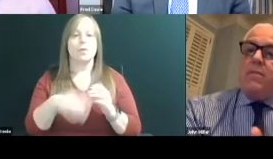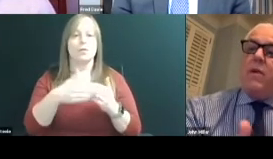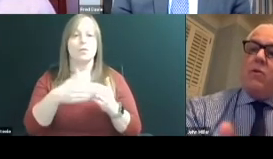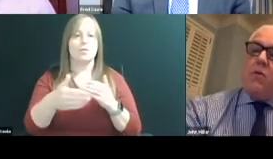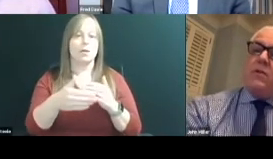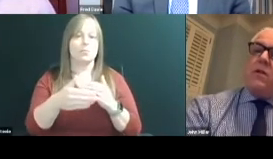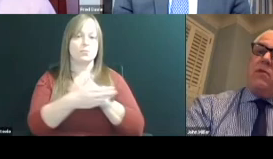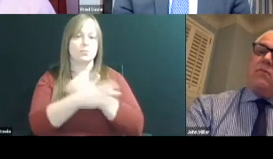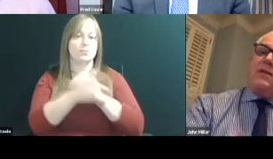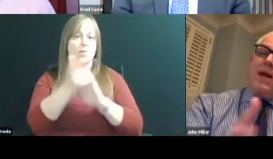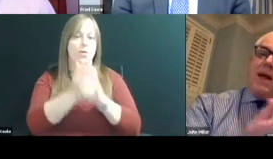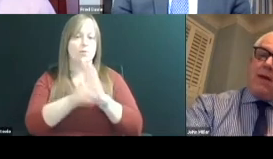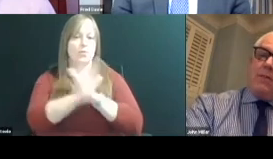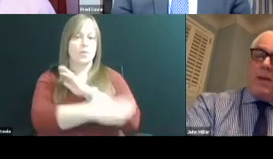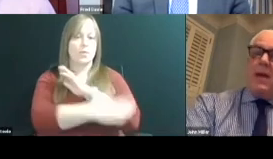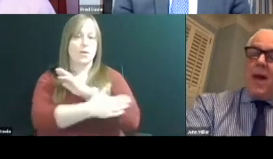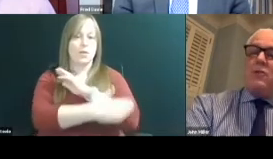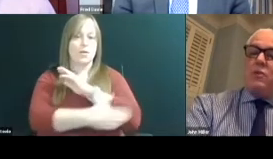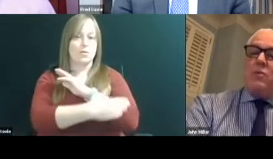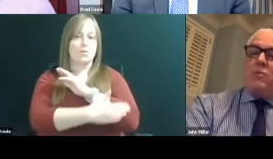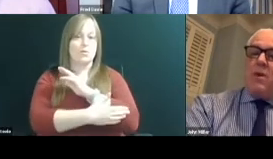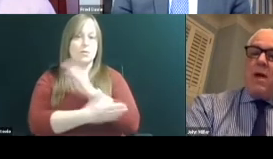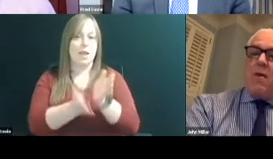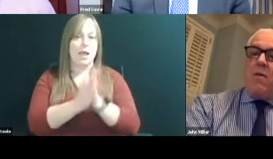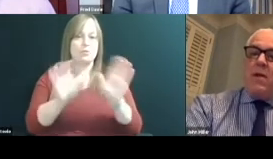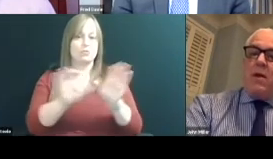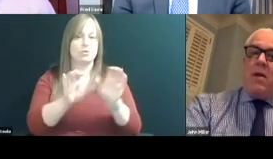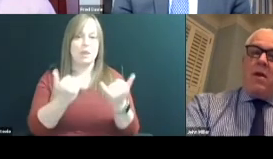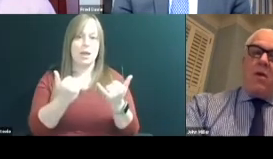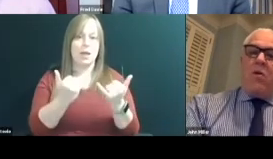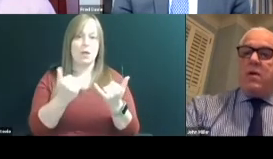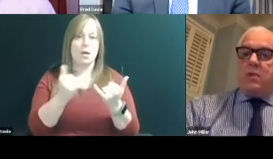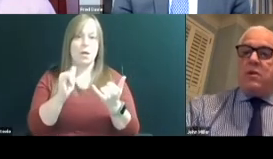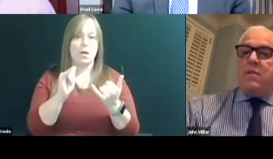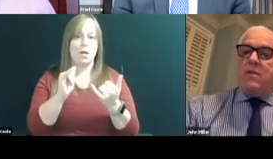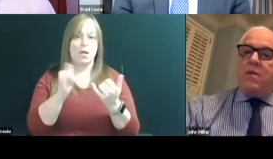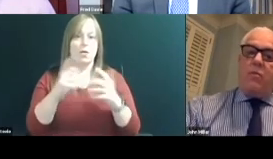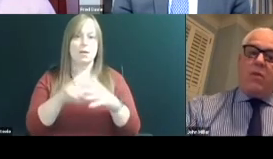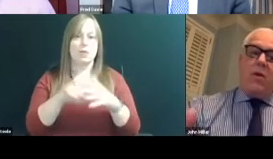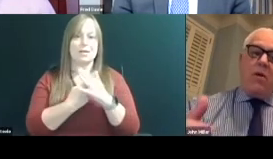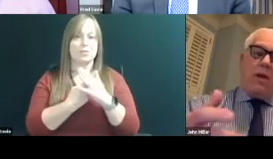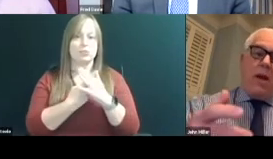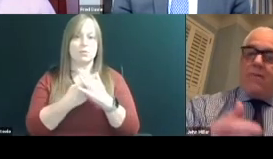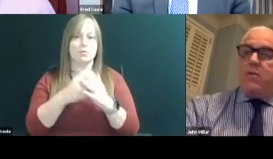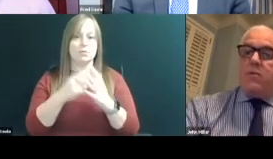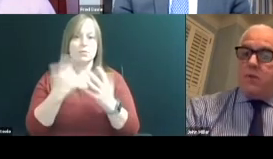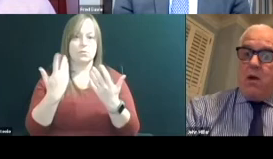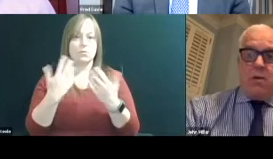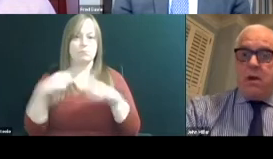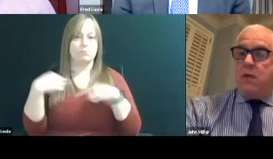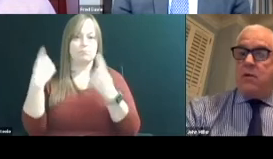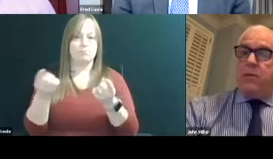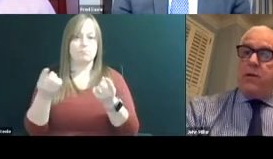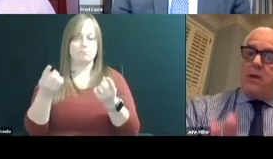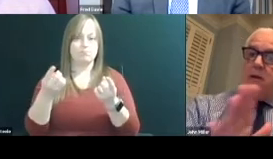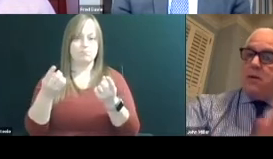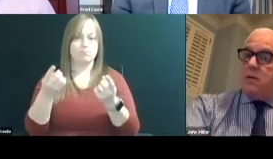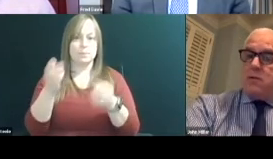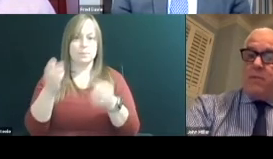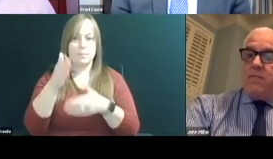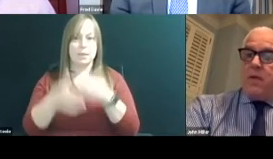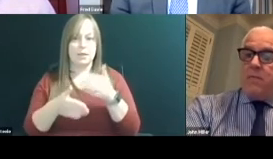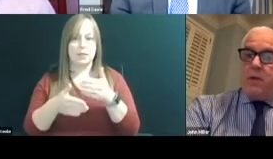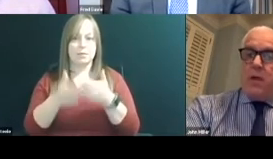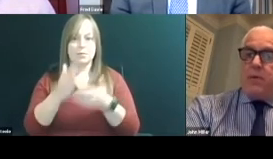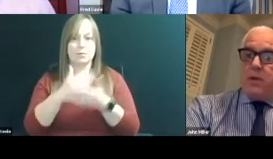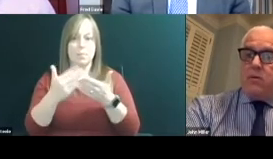law enforcement across the country is being asked to do now are initiatives that we have either done and completed,